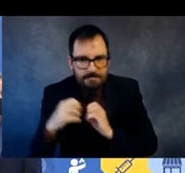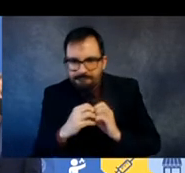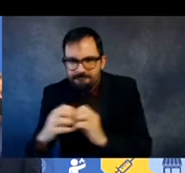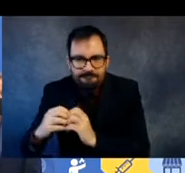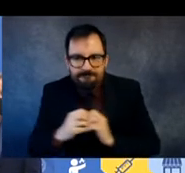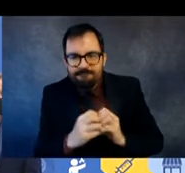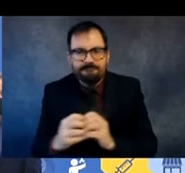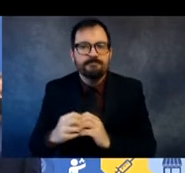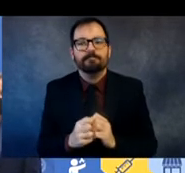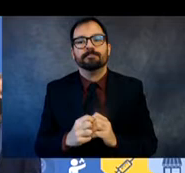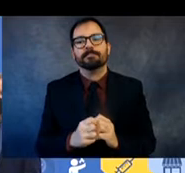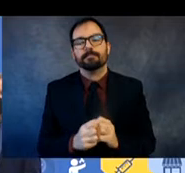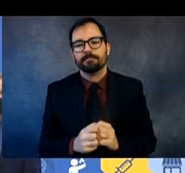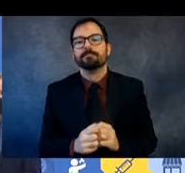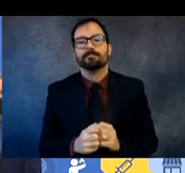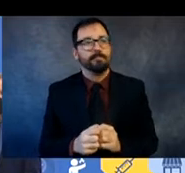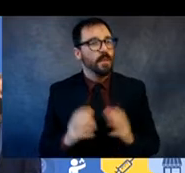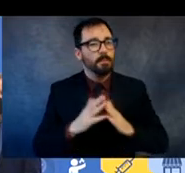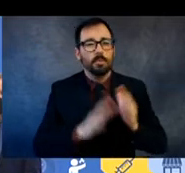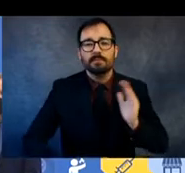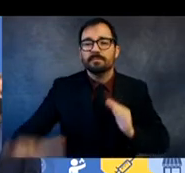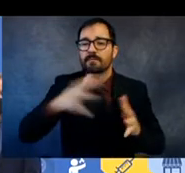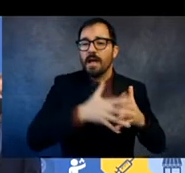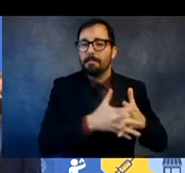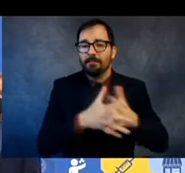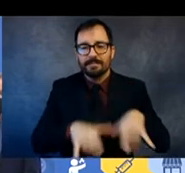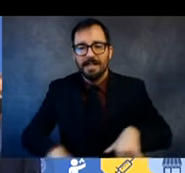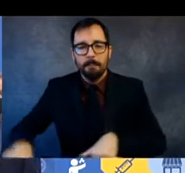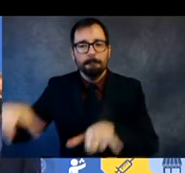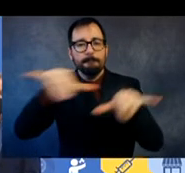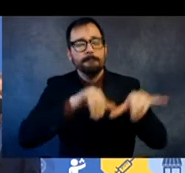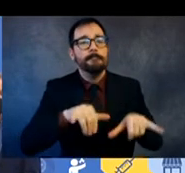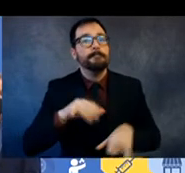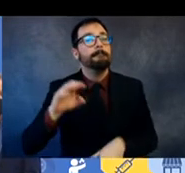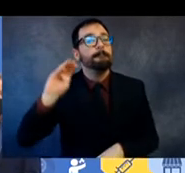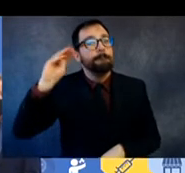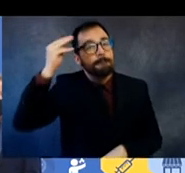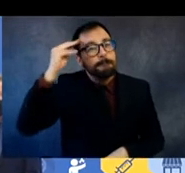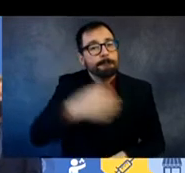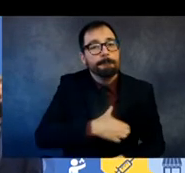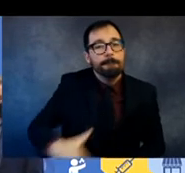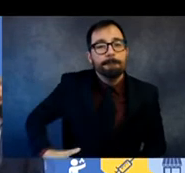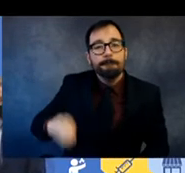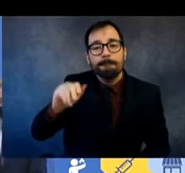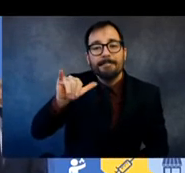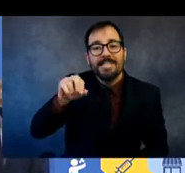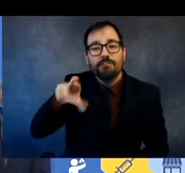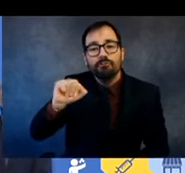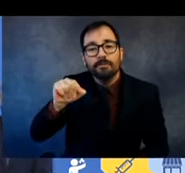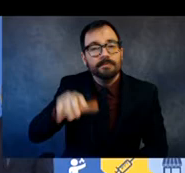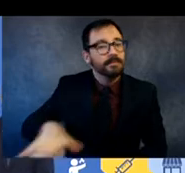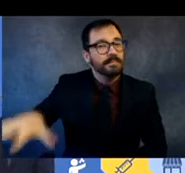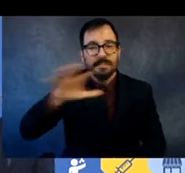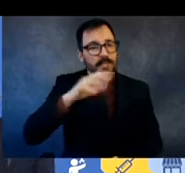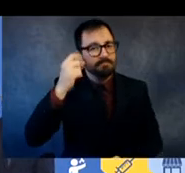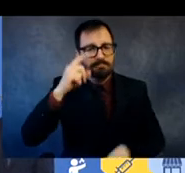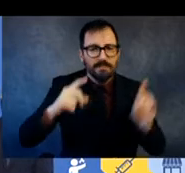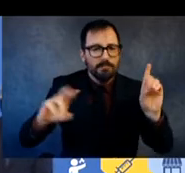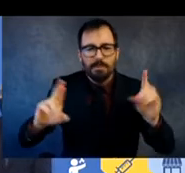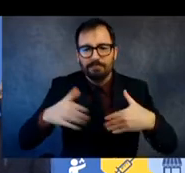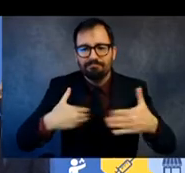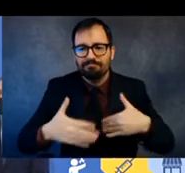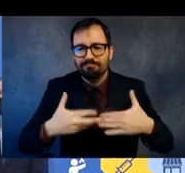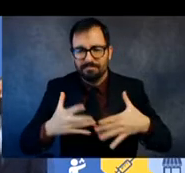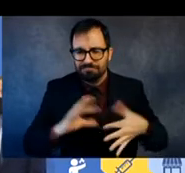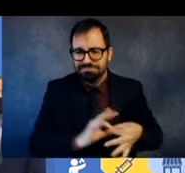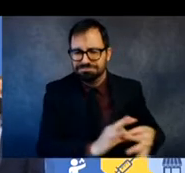advocate with my bipartisan fellow mayors throughout the U.S. Conference of Mayors for a comprehensive recovery plan. I have a whole list here, but I'm going to pass that